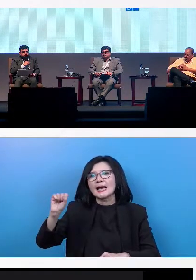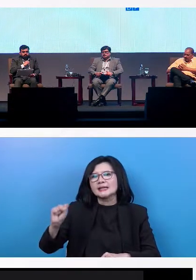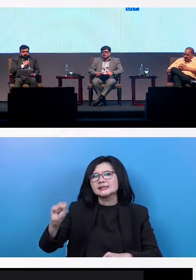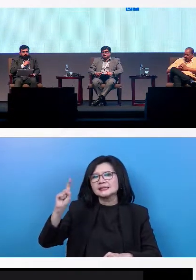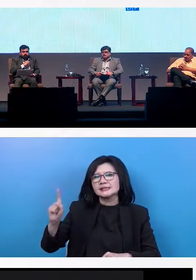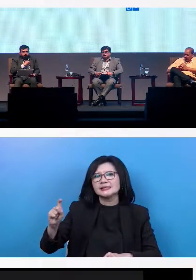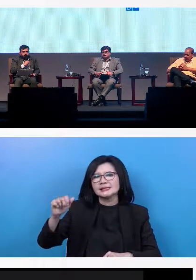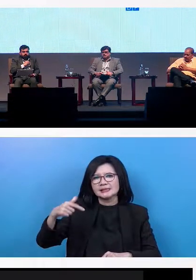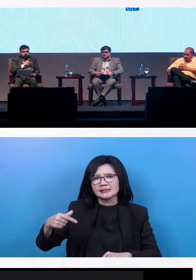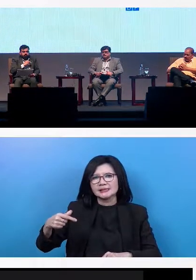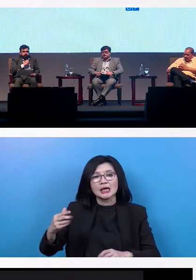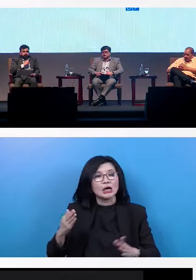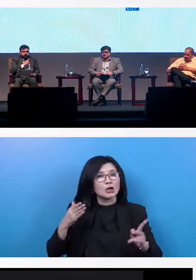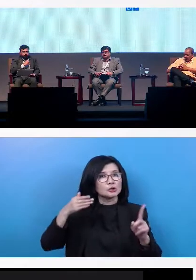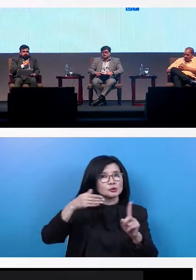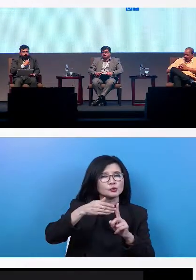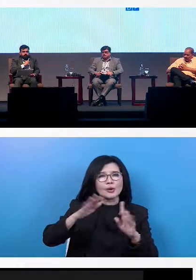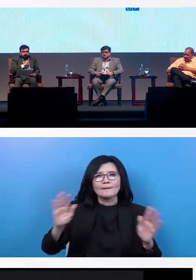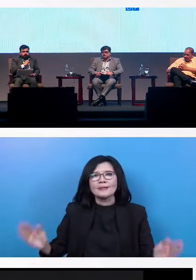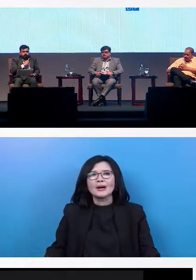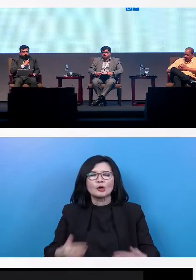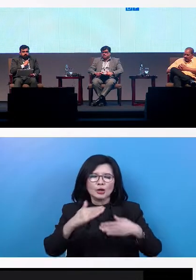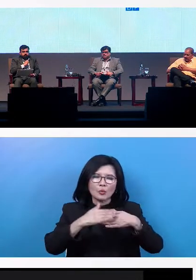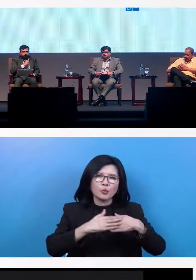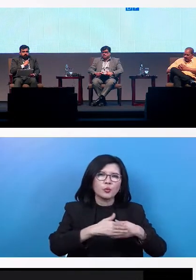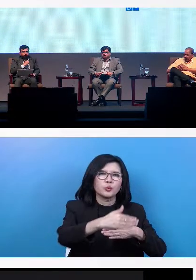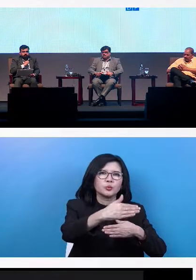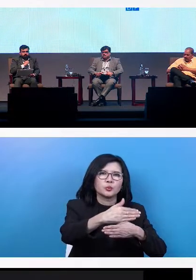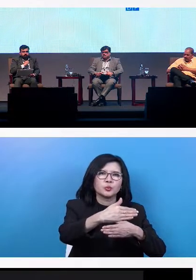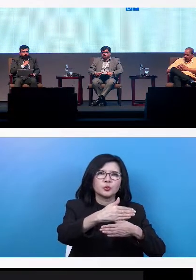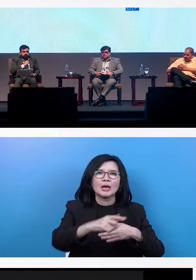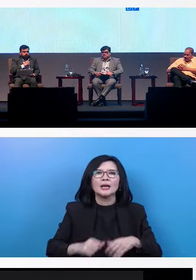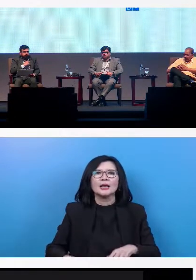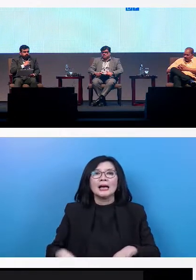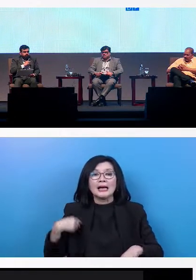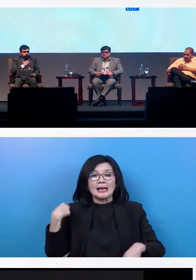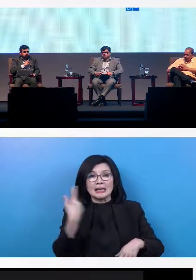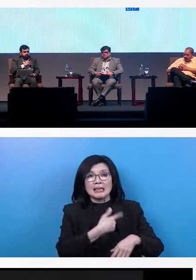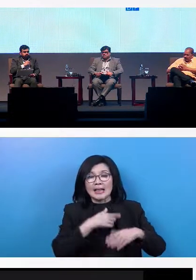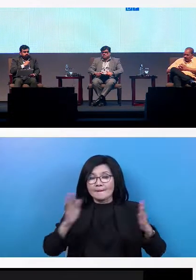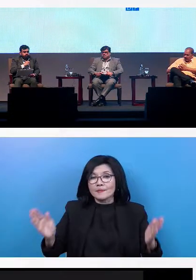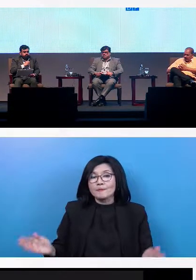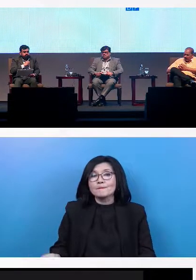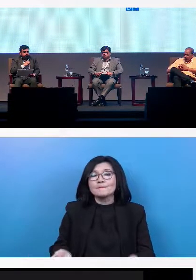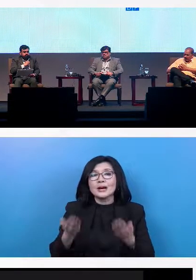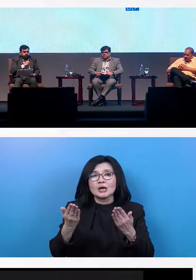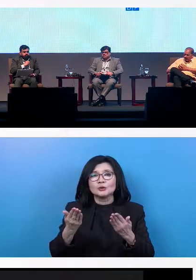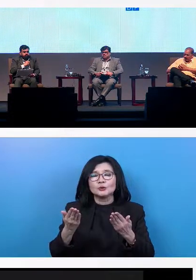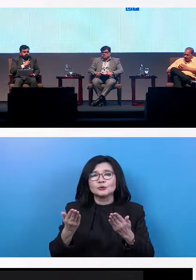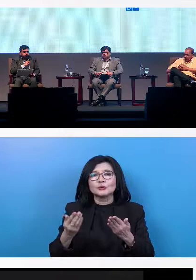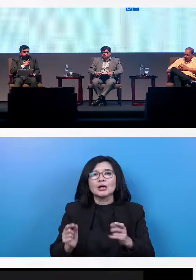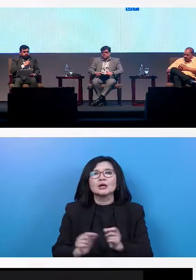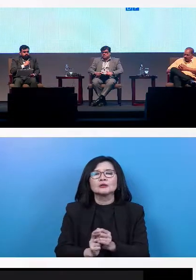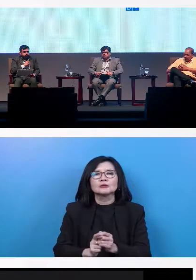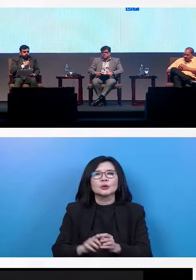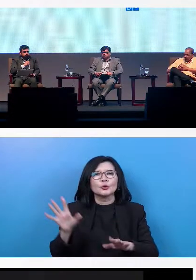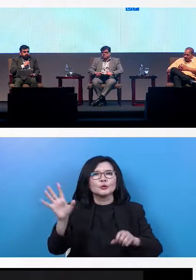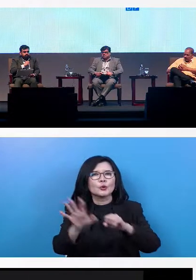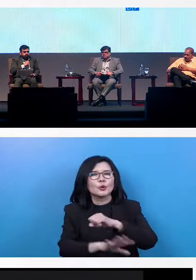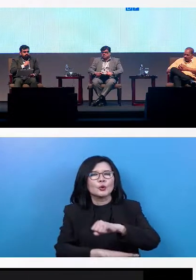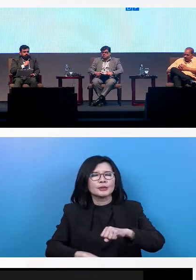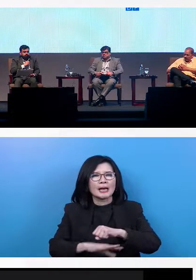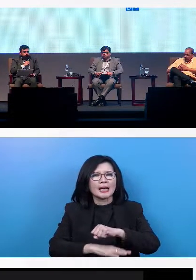about infrastructure. So we're building, again, another benchmark. It's called the SDG